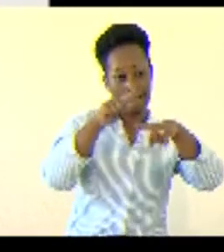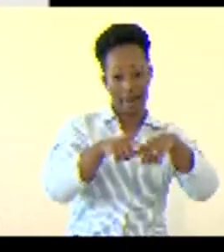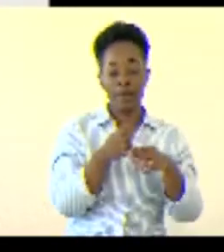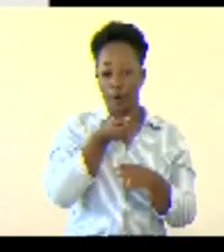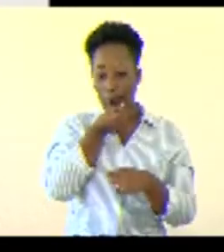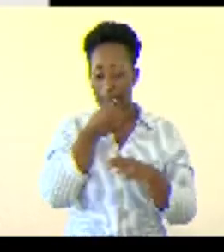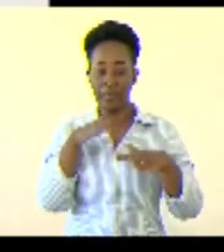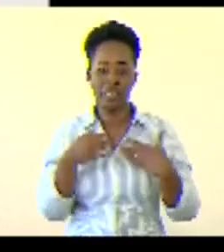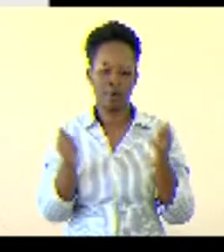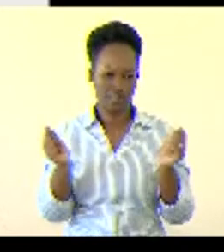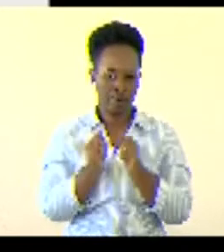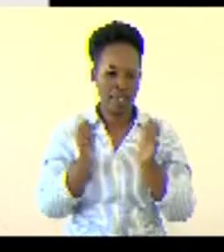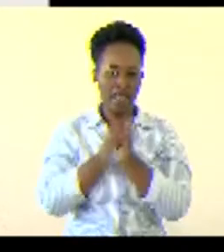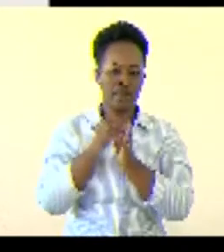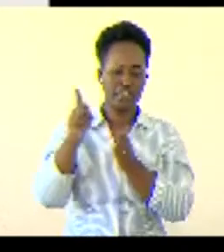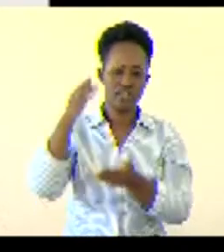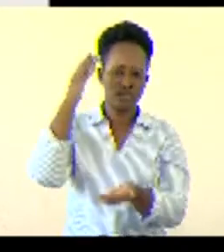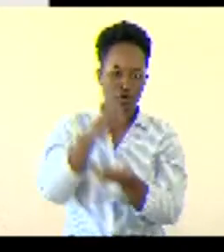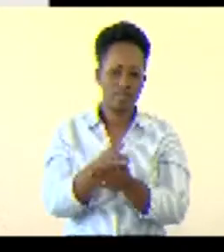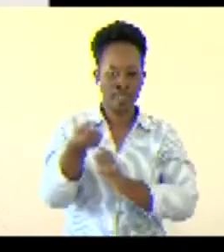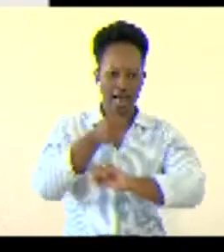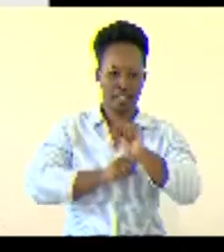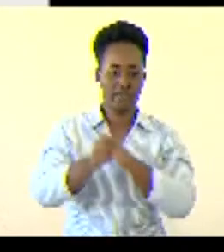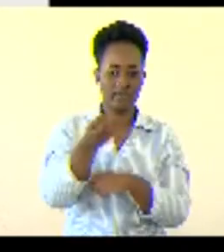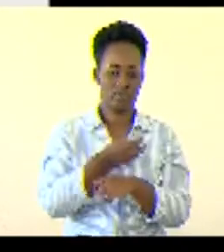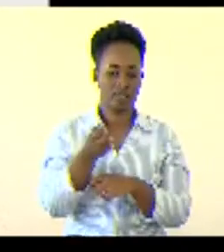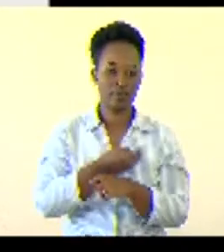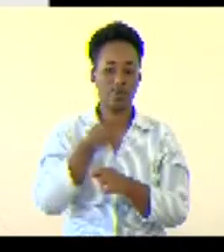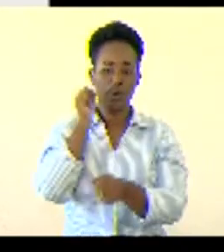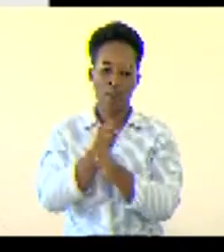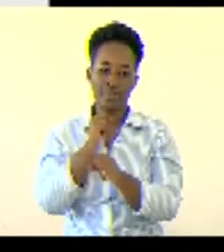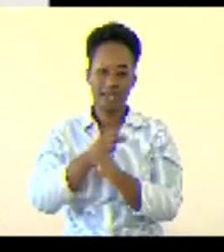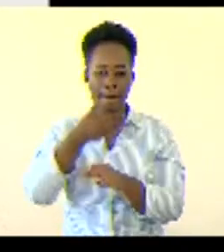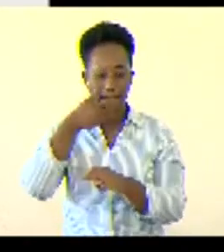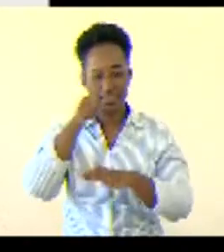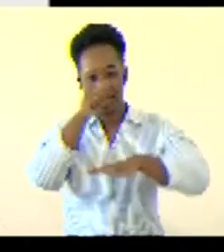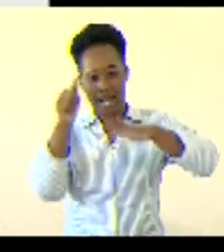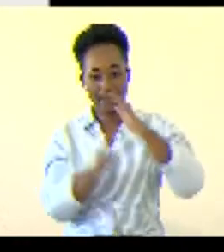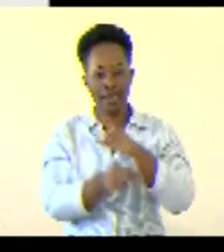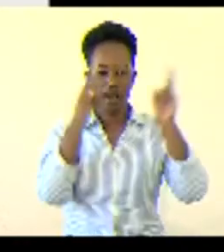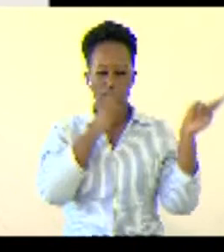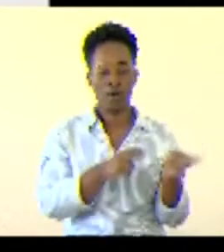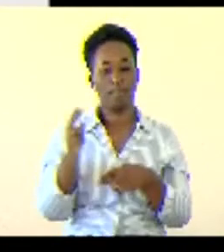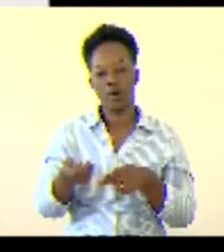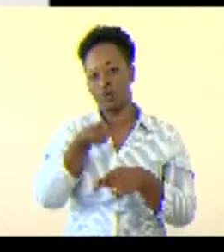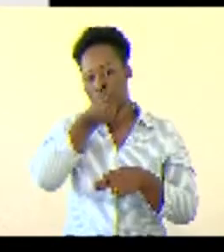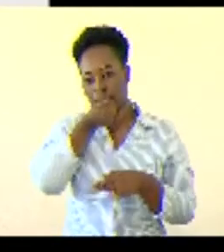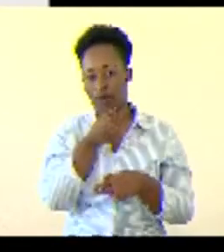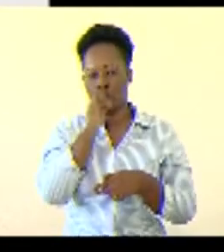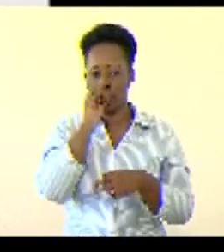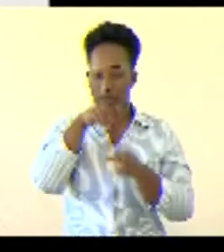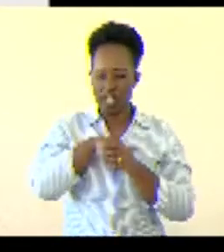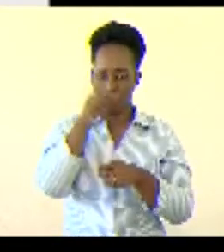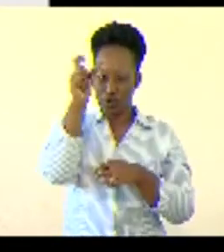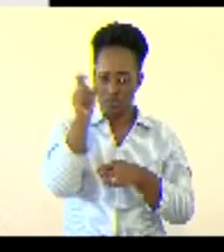cell. This stops the active transport. Active transport works best under a normal temperature. In human,